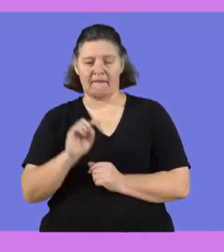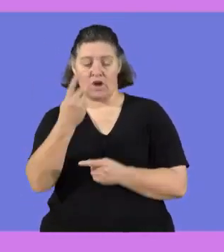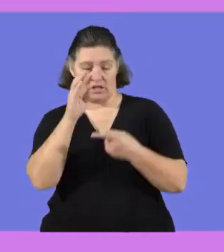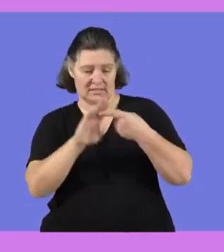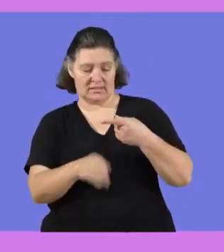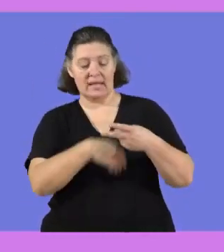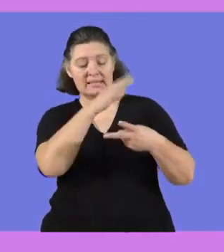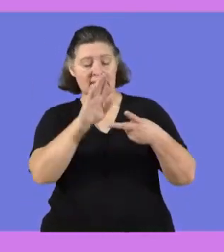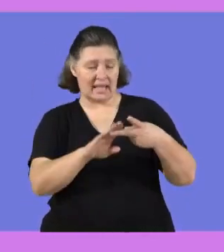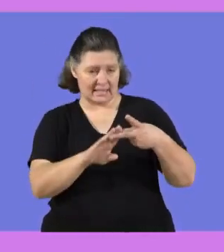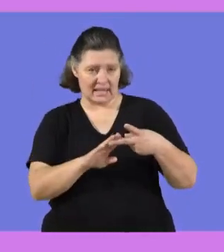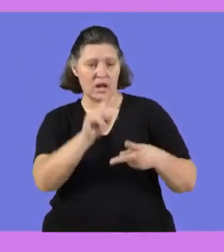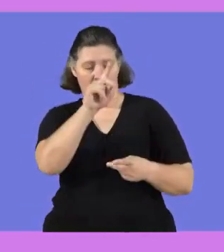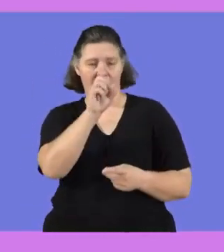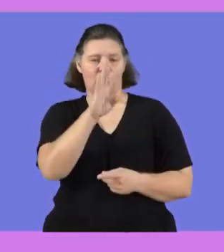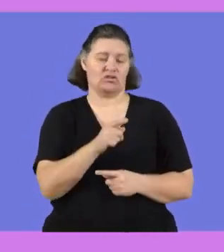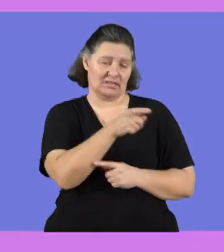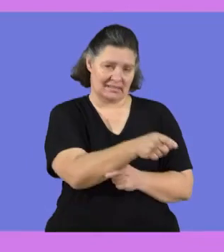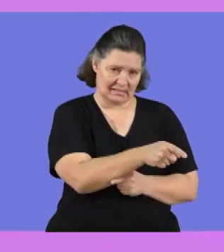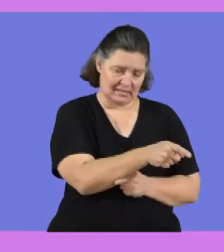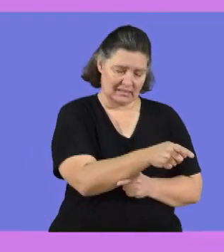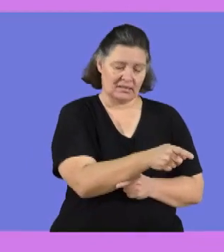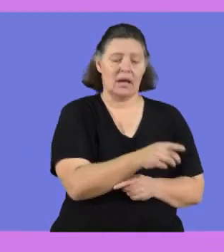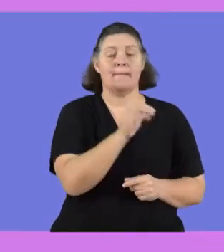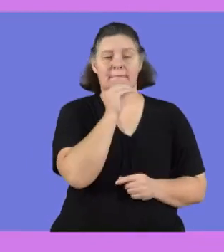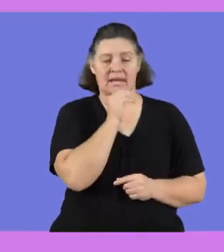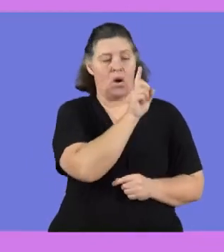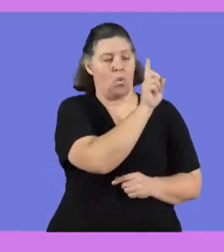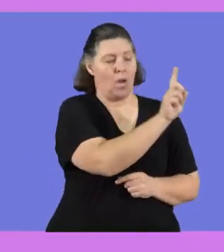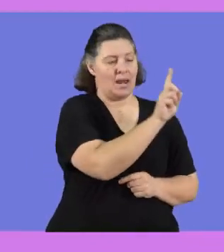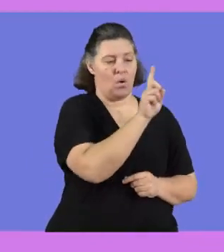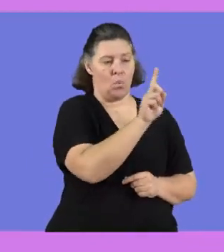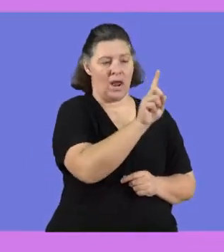111.3%. That is the first step. And the next step now is to express your